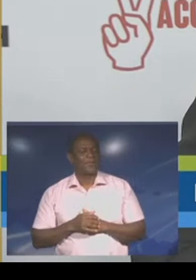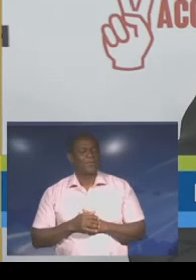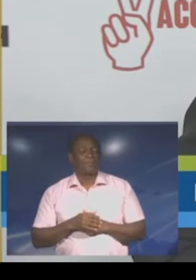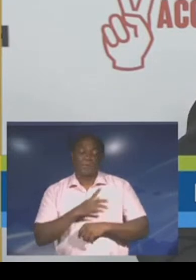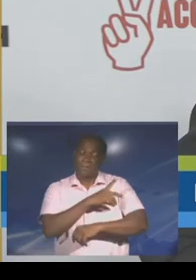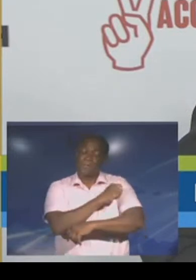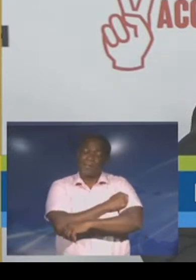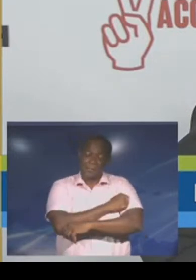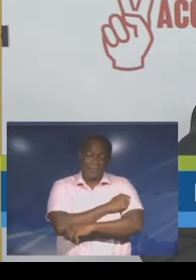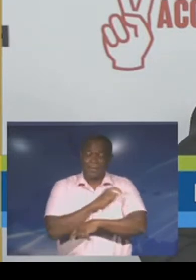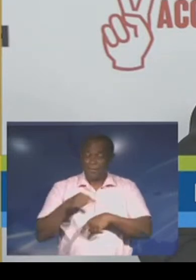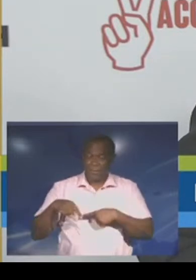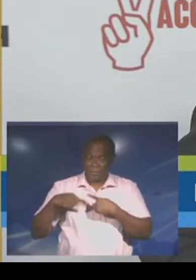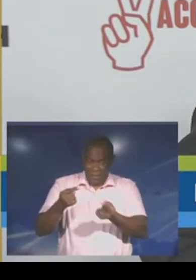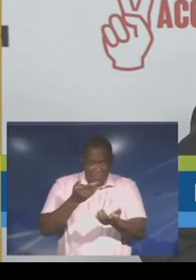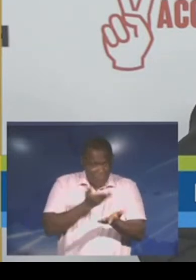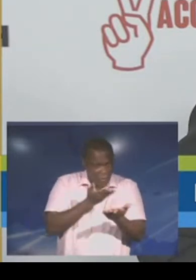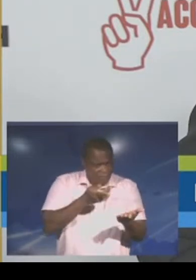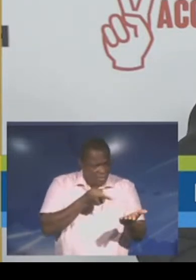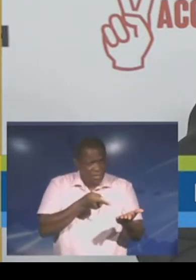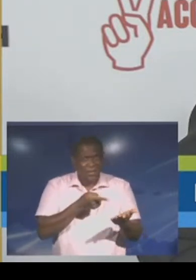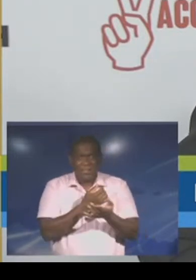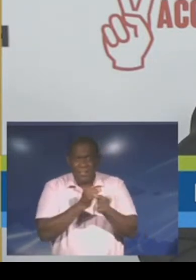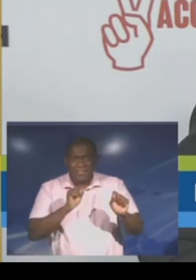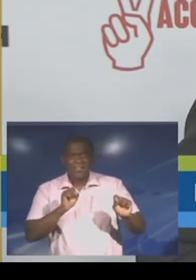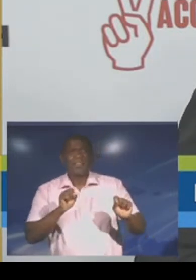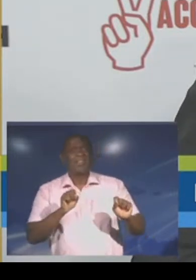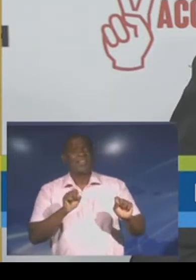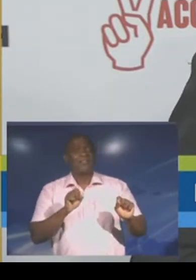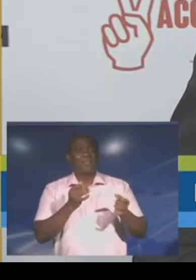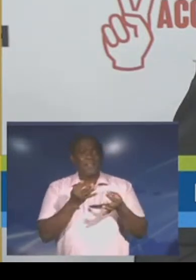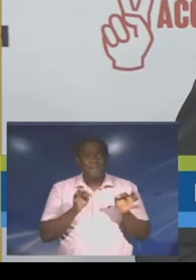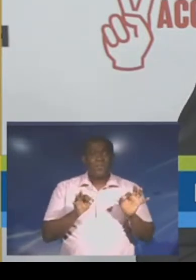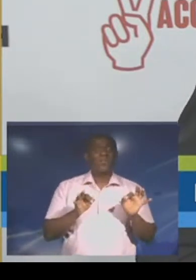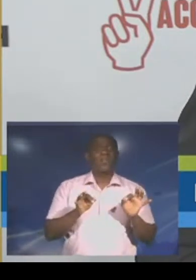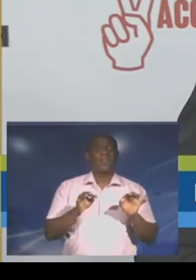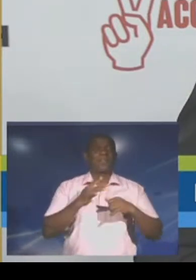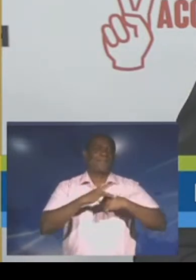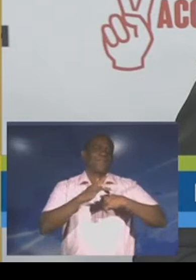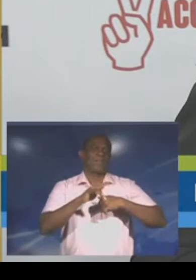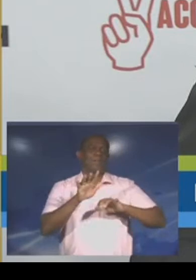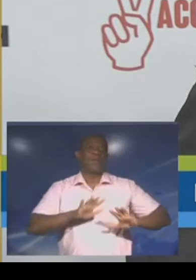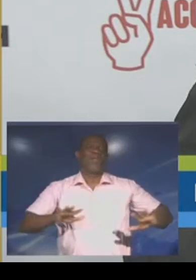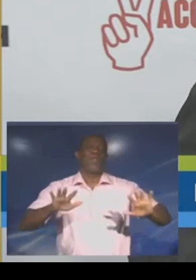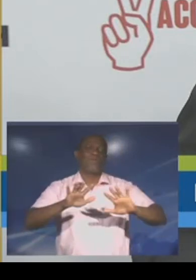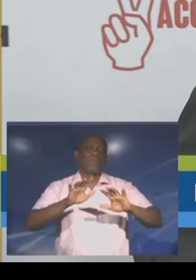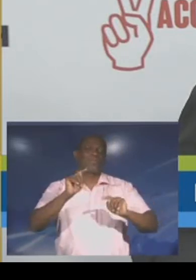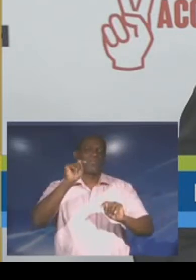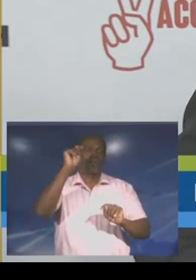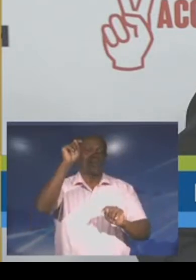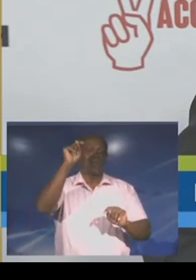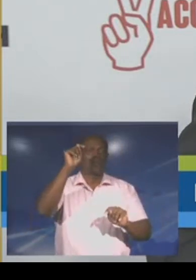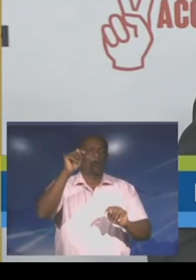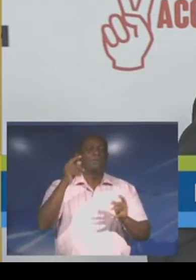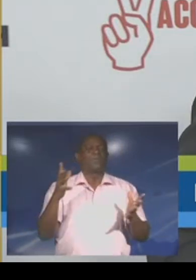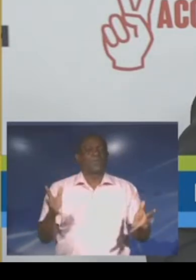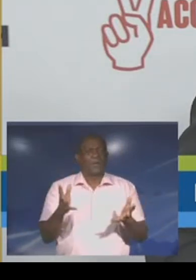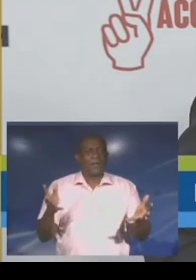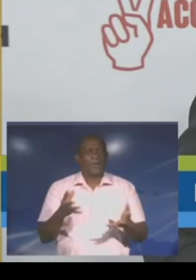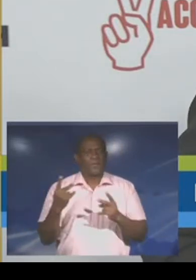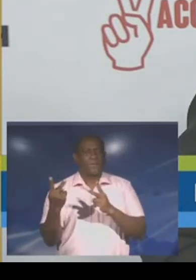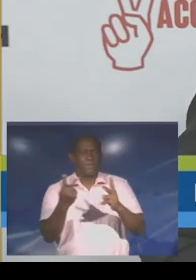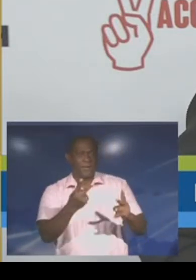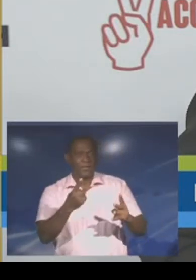safe, effective, free, and they're still available at multiple locations. We invite you to visit our website